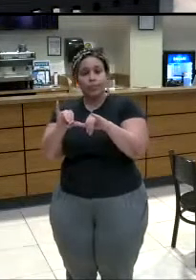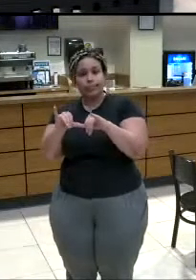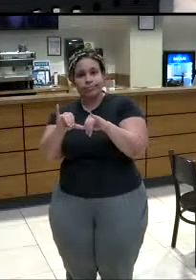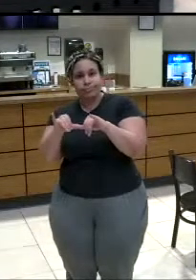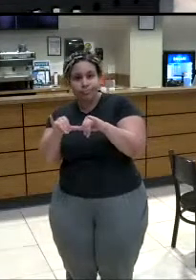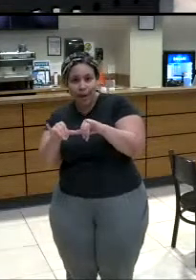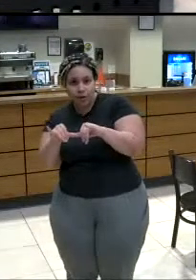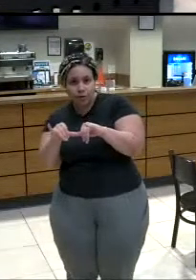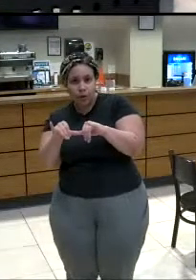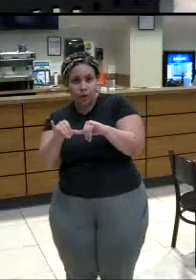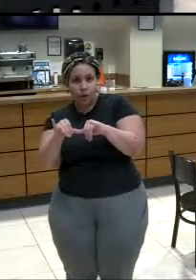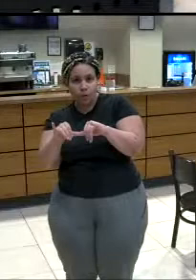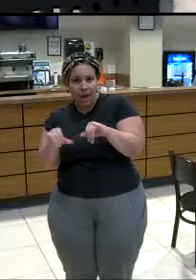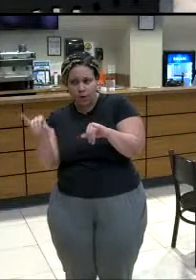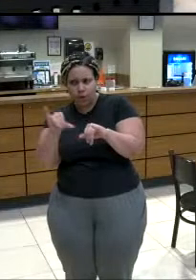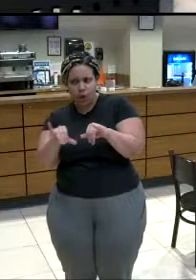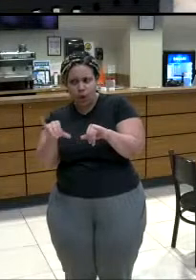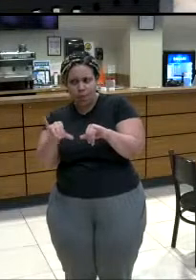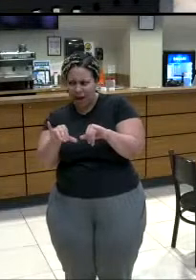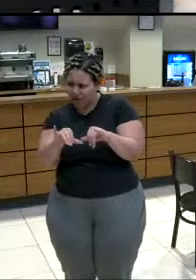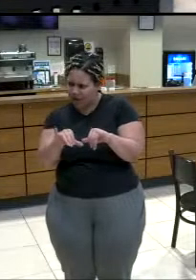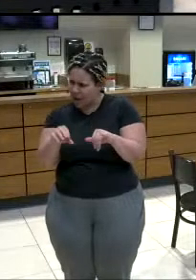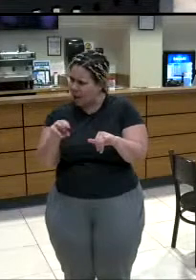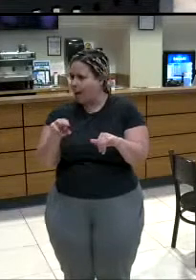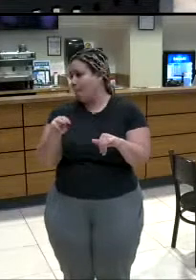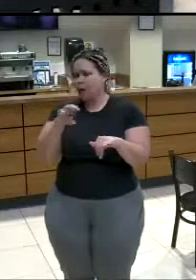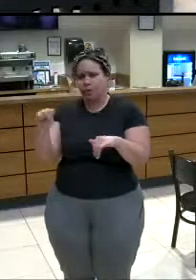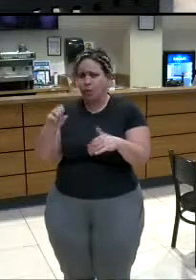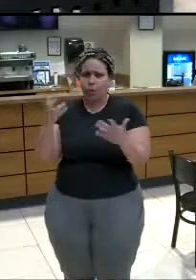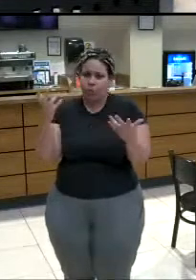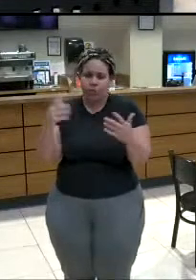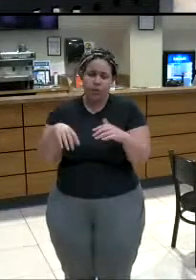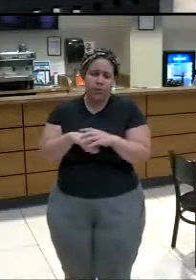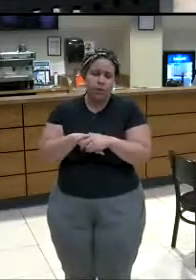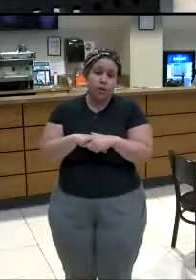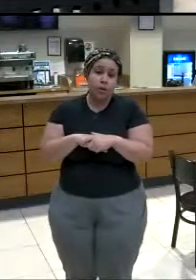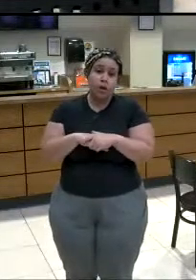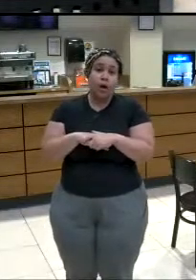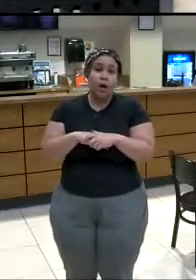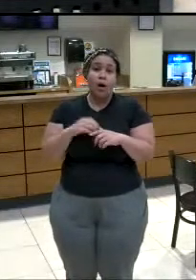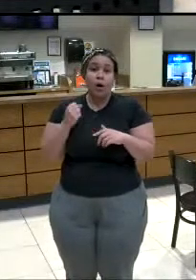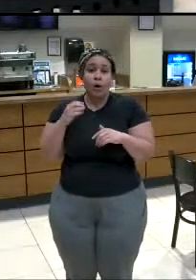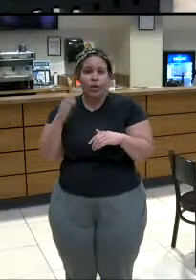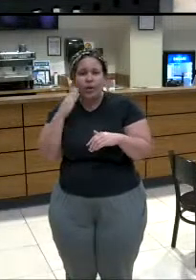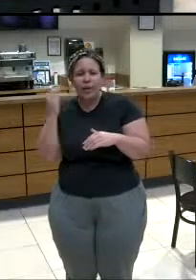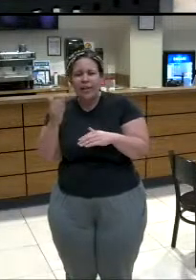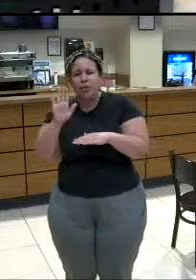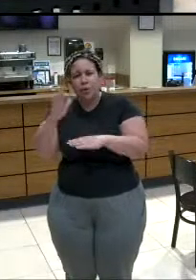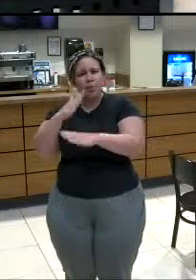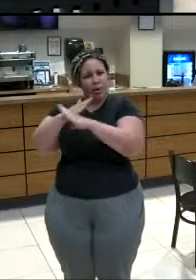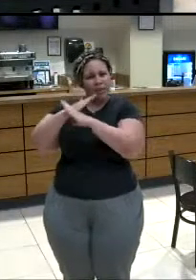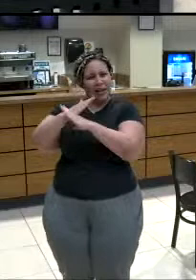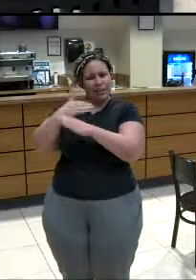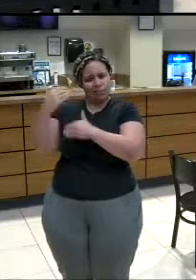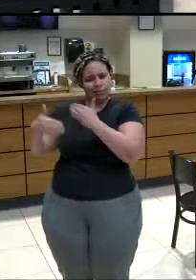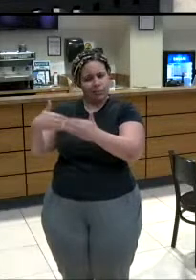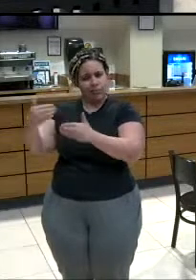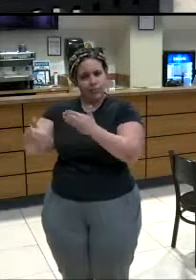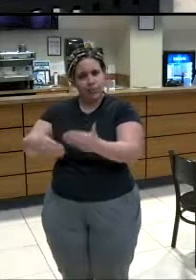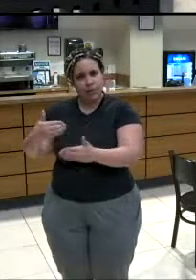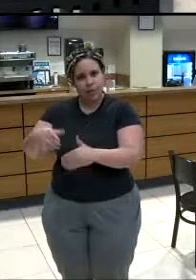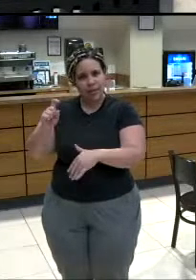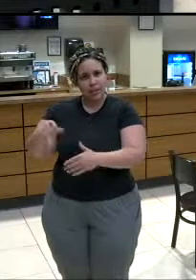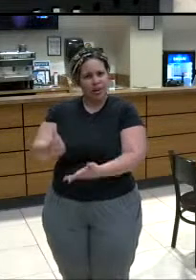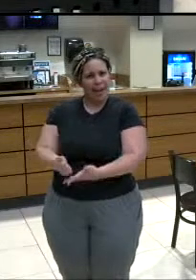it's over, but then what are the preventive things we're doing along the way that should